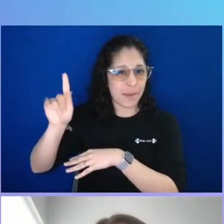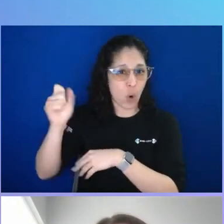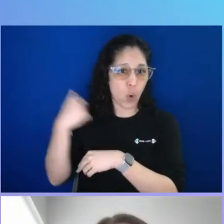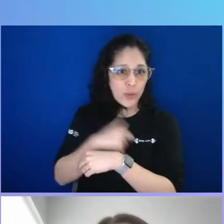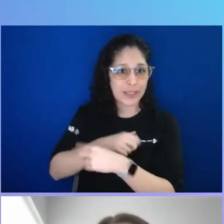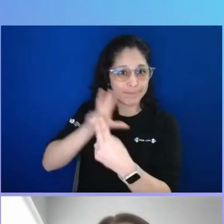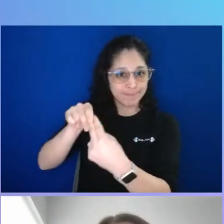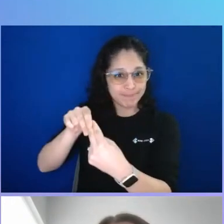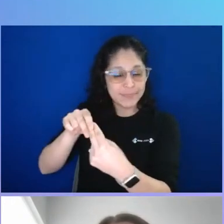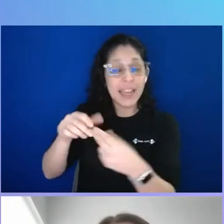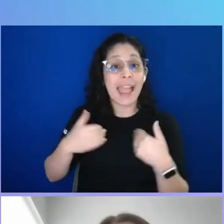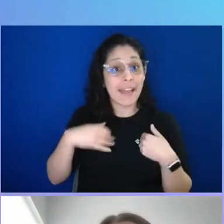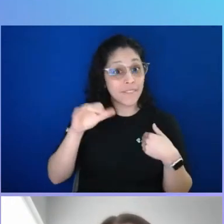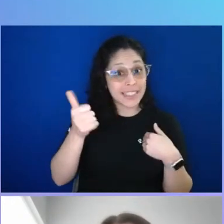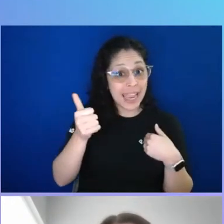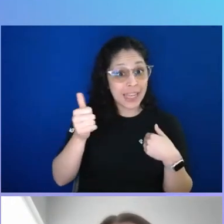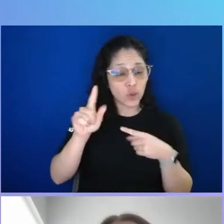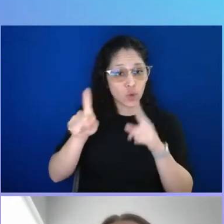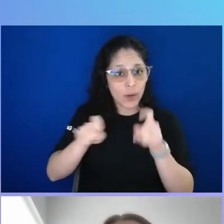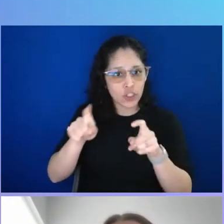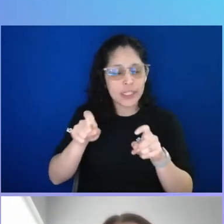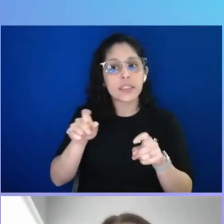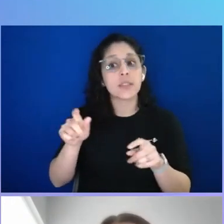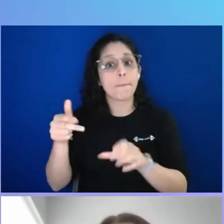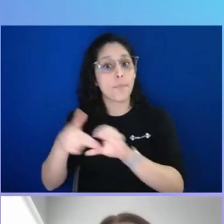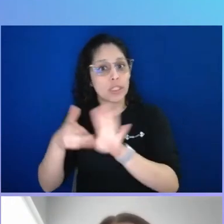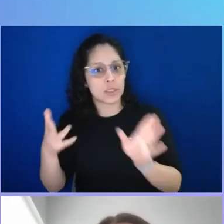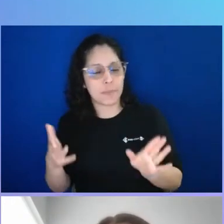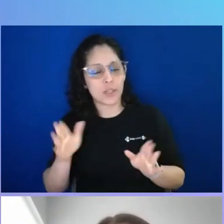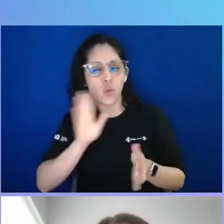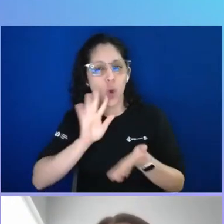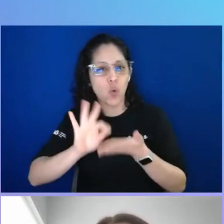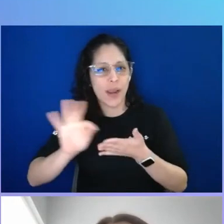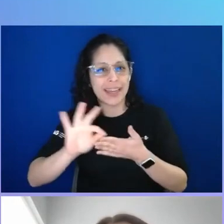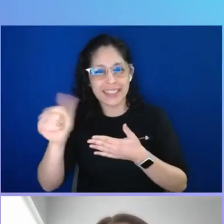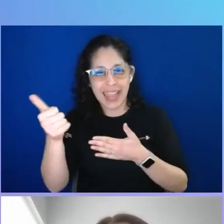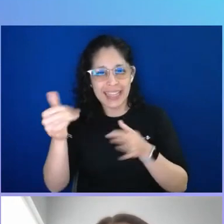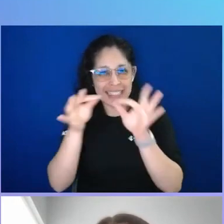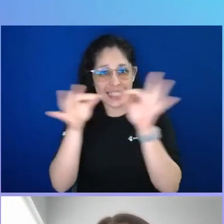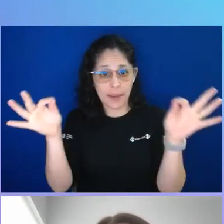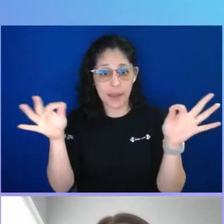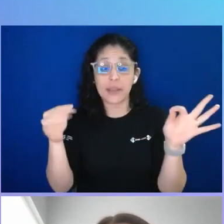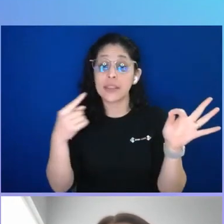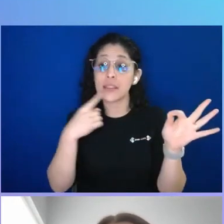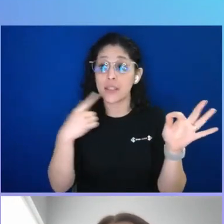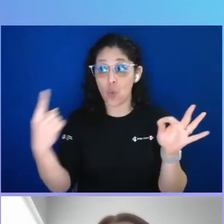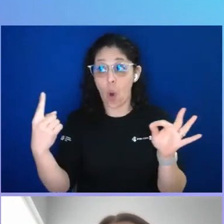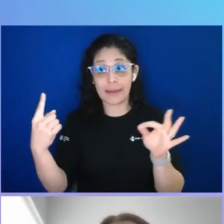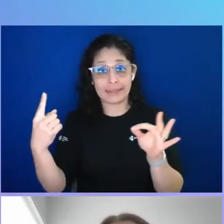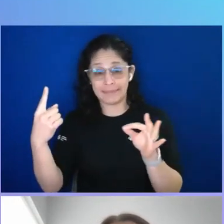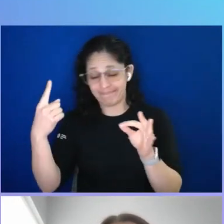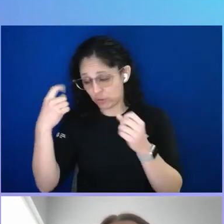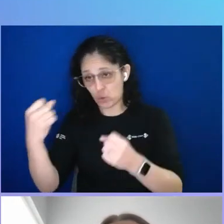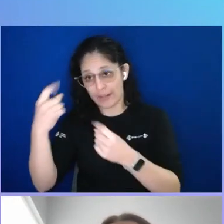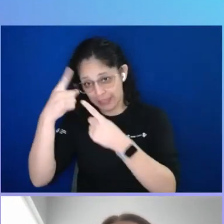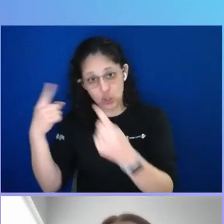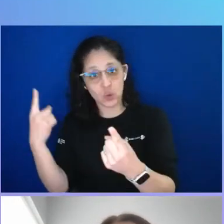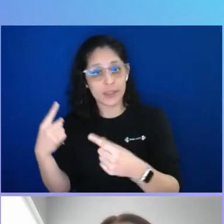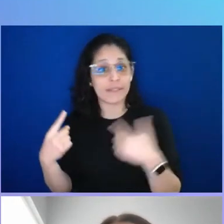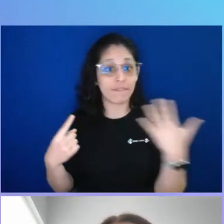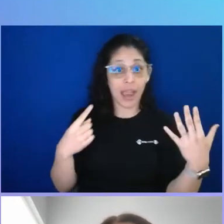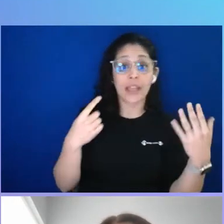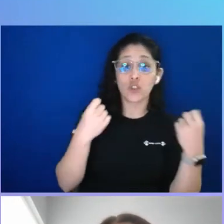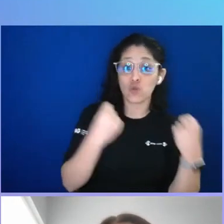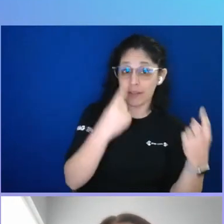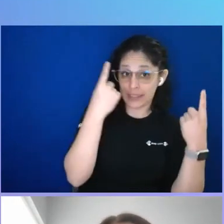where participants rate 10 statements on a scale of 1 is strongly disagree to 5 is strongly agree. An example